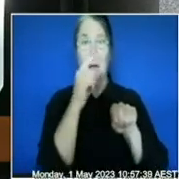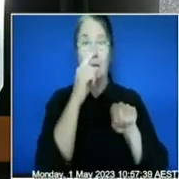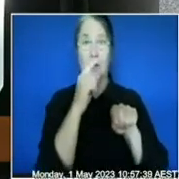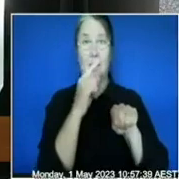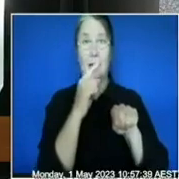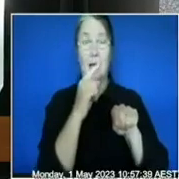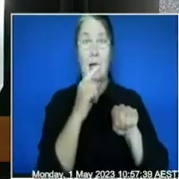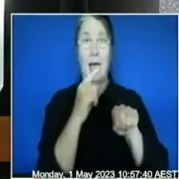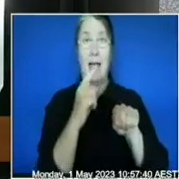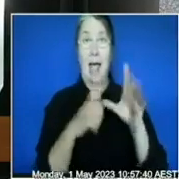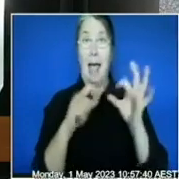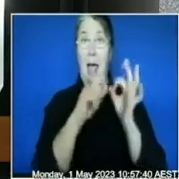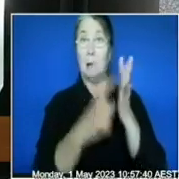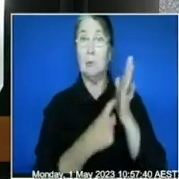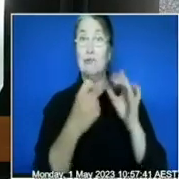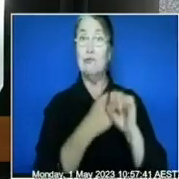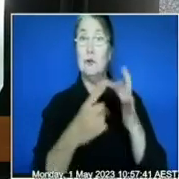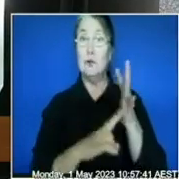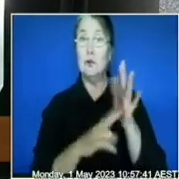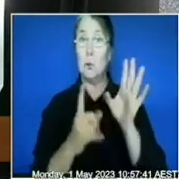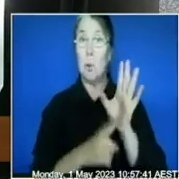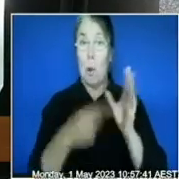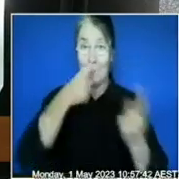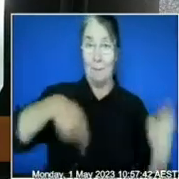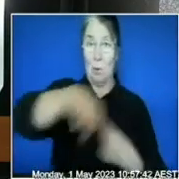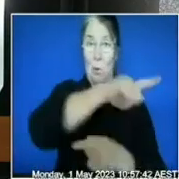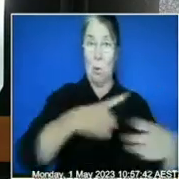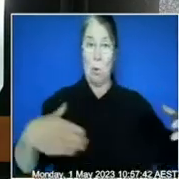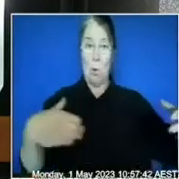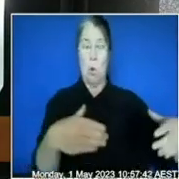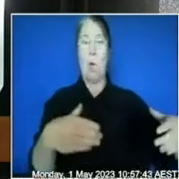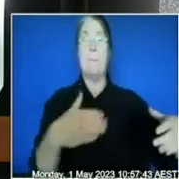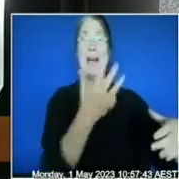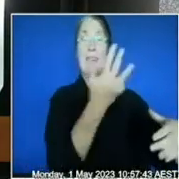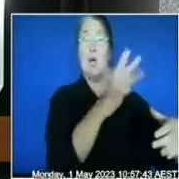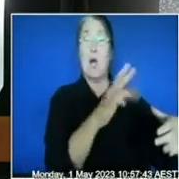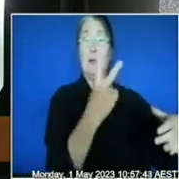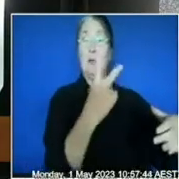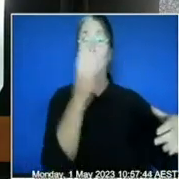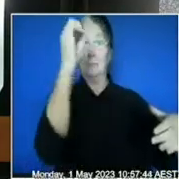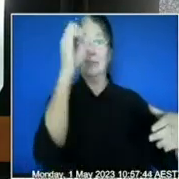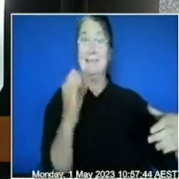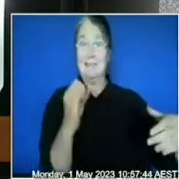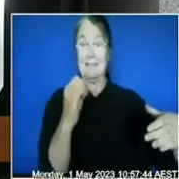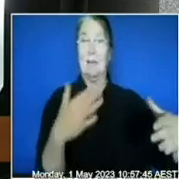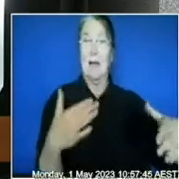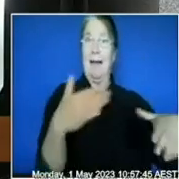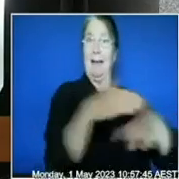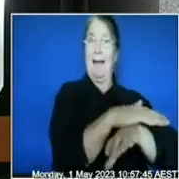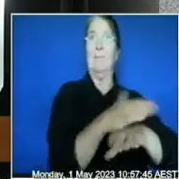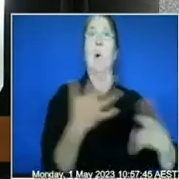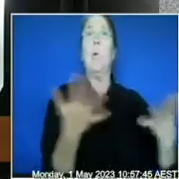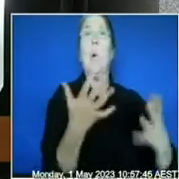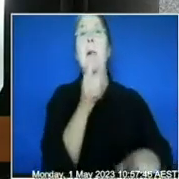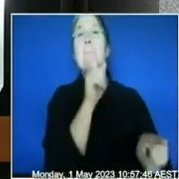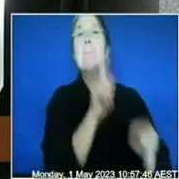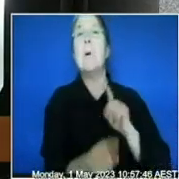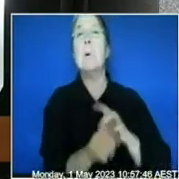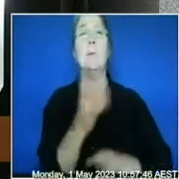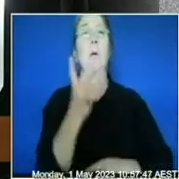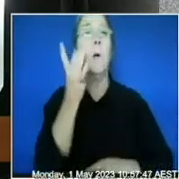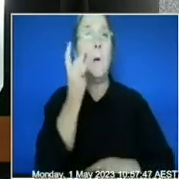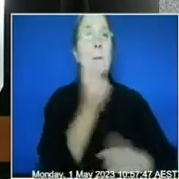most likely that there would be people picked up. And so in the majority of local government areas in